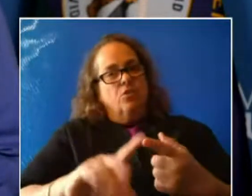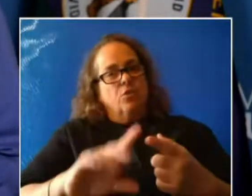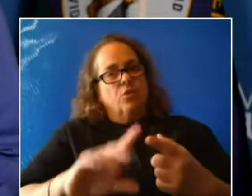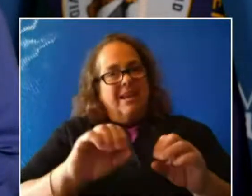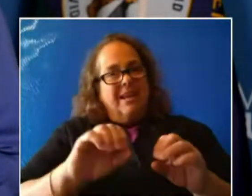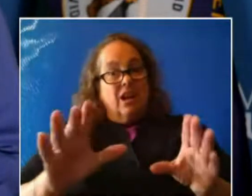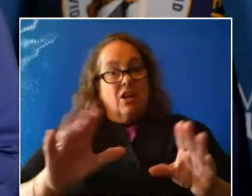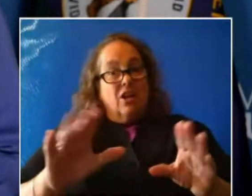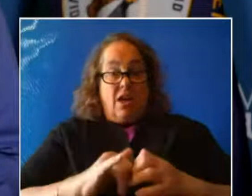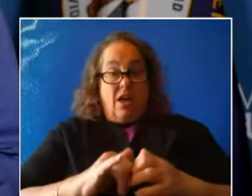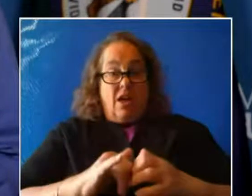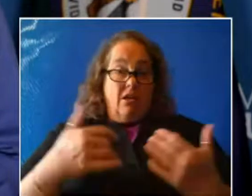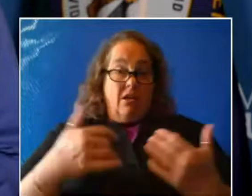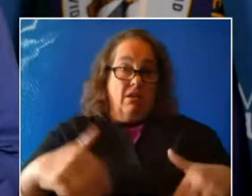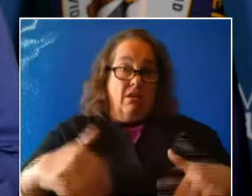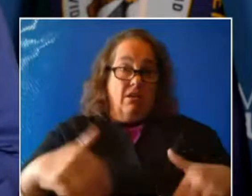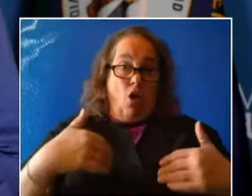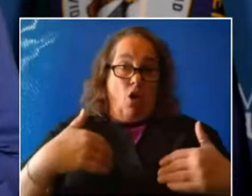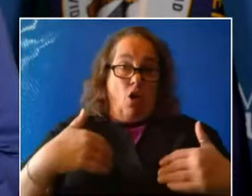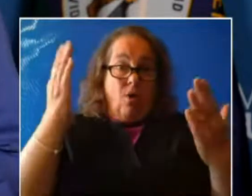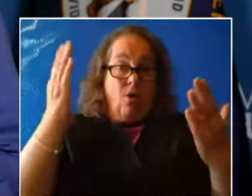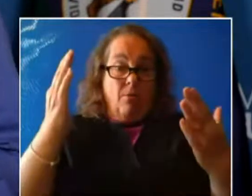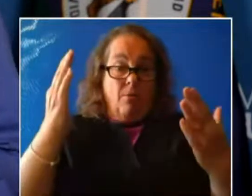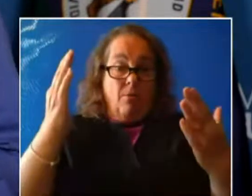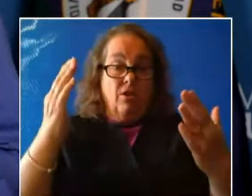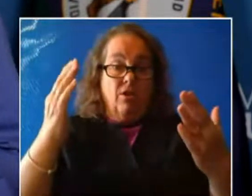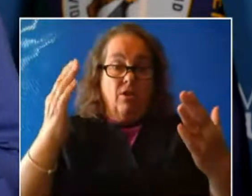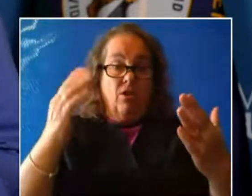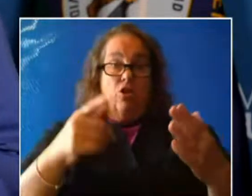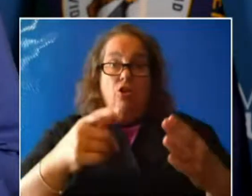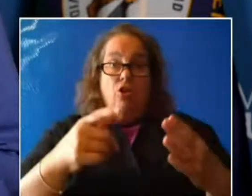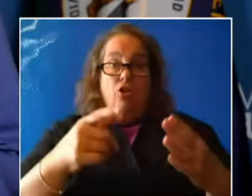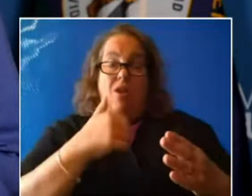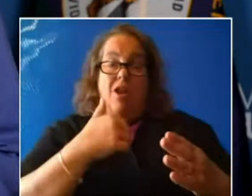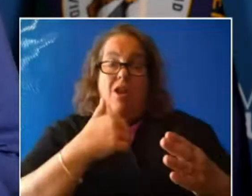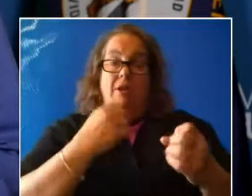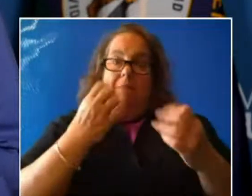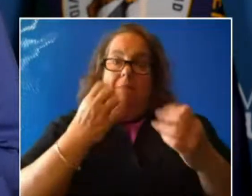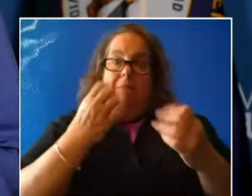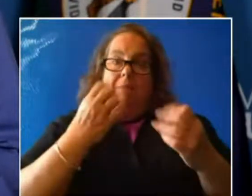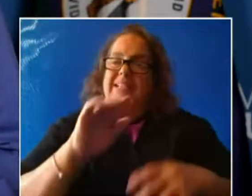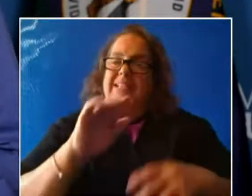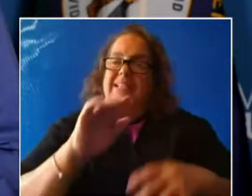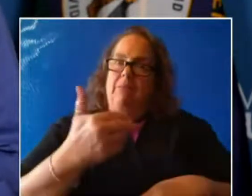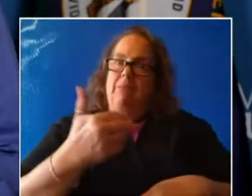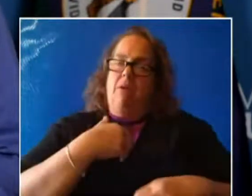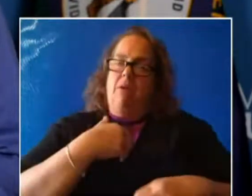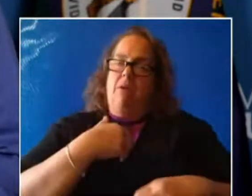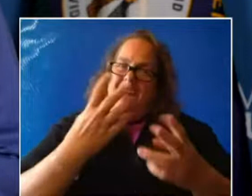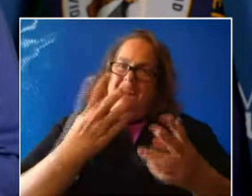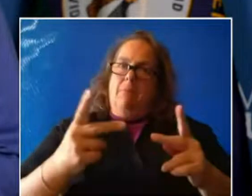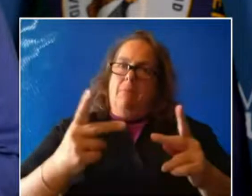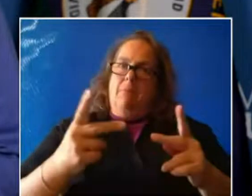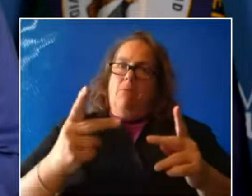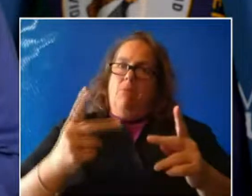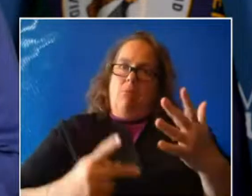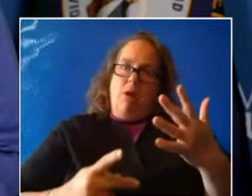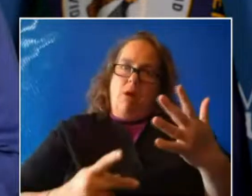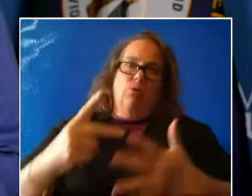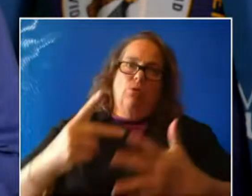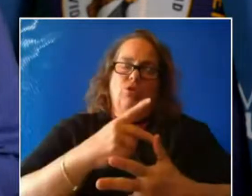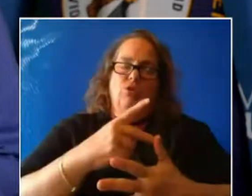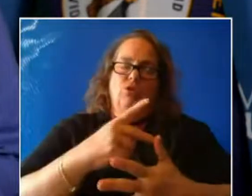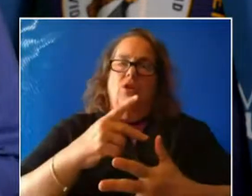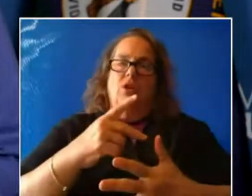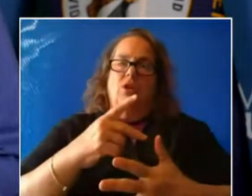90+% of people who appear to be protected from the worst harms, which would be a death and severe illness